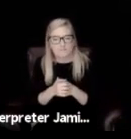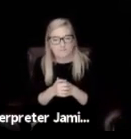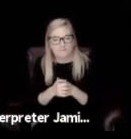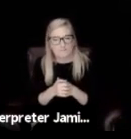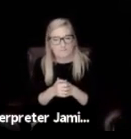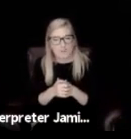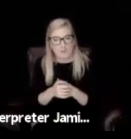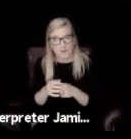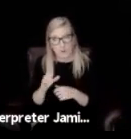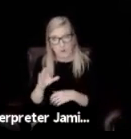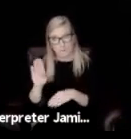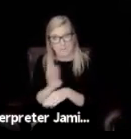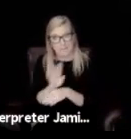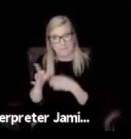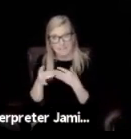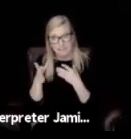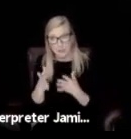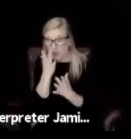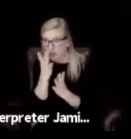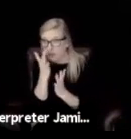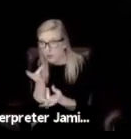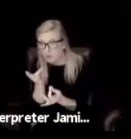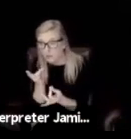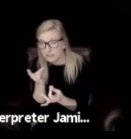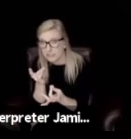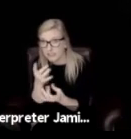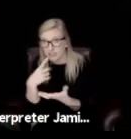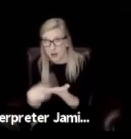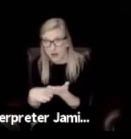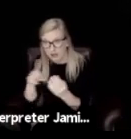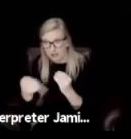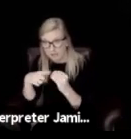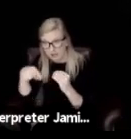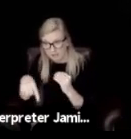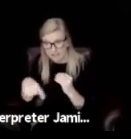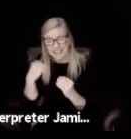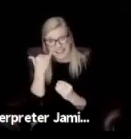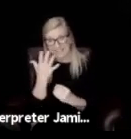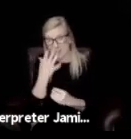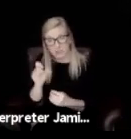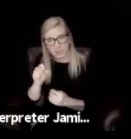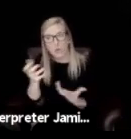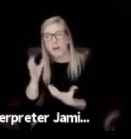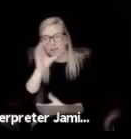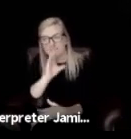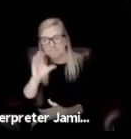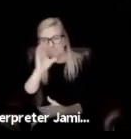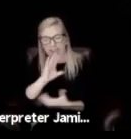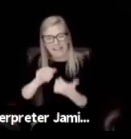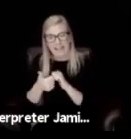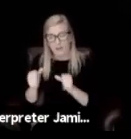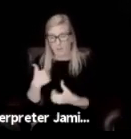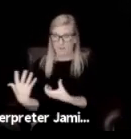they interested? What are they looking for if they are interested? And how can we engage them